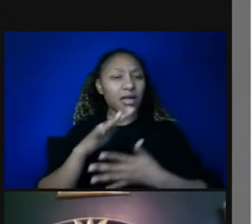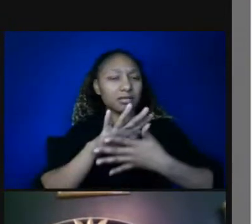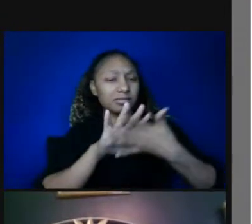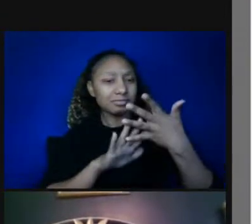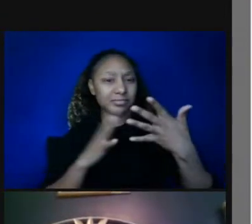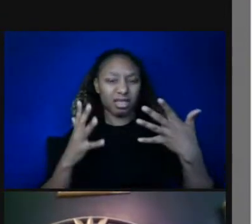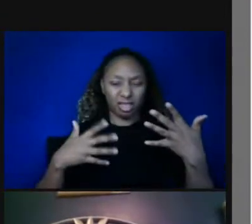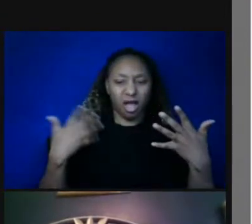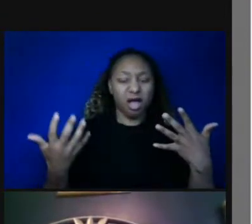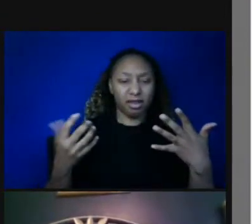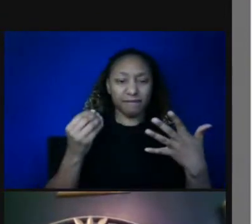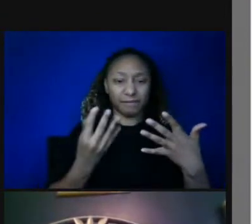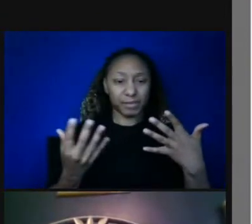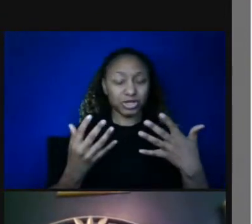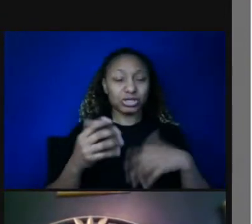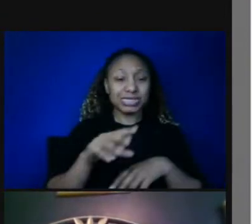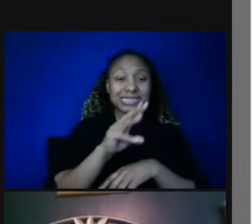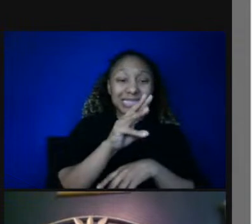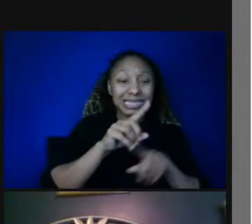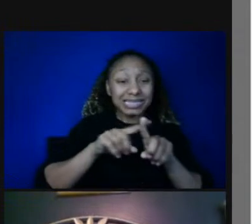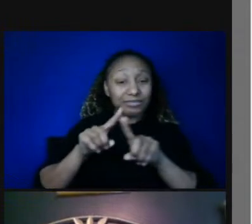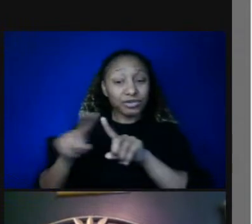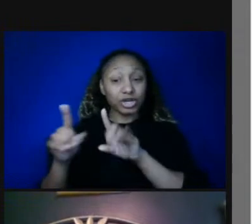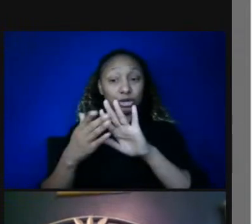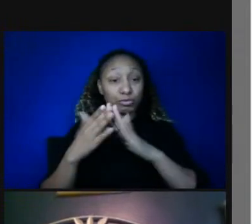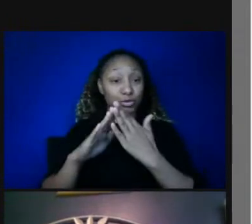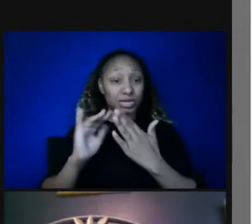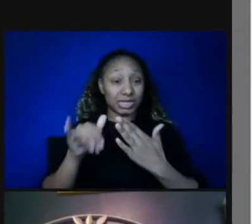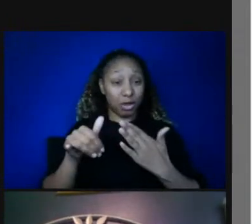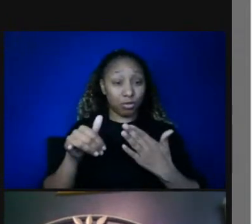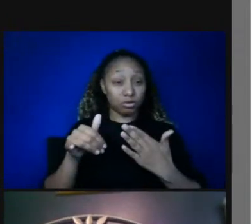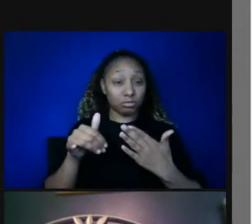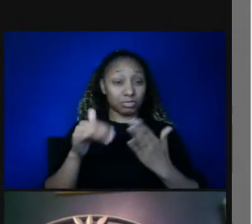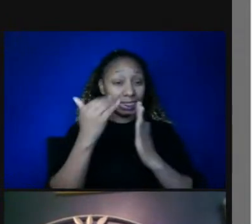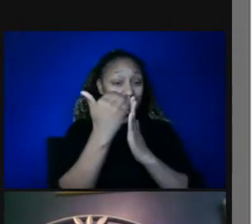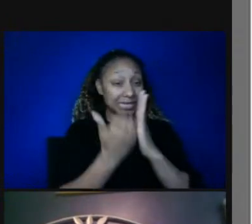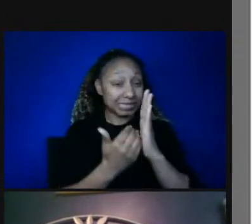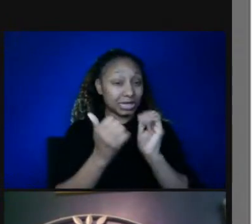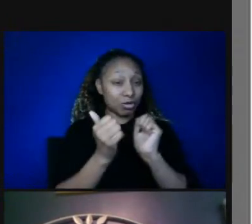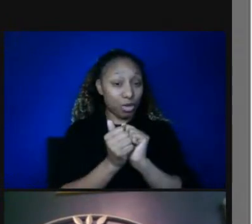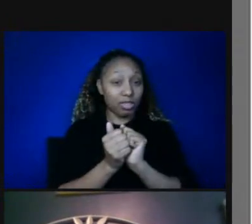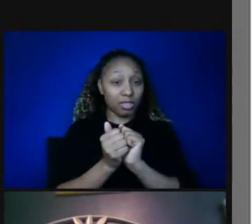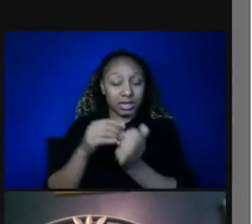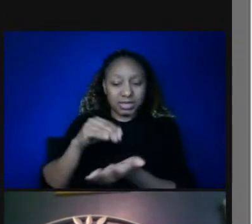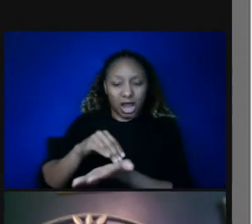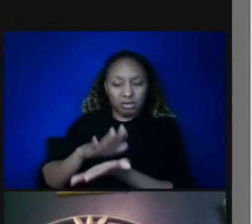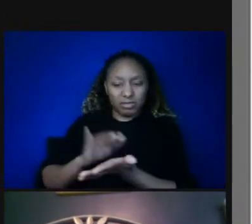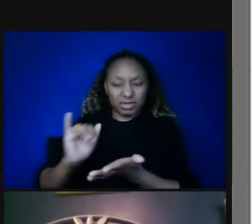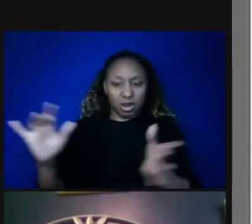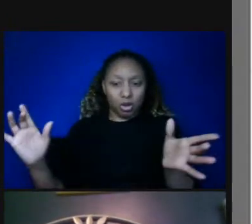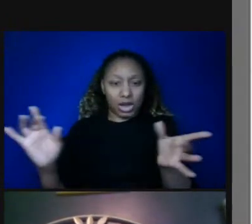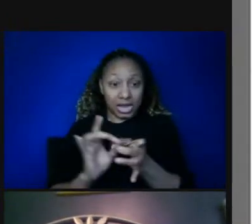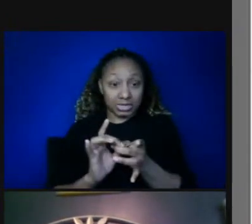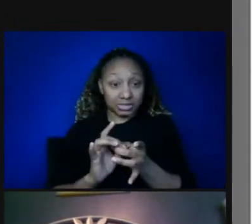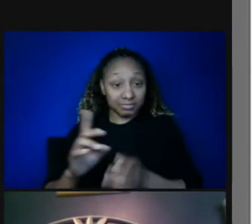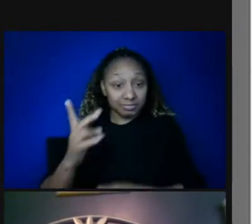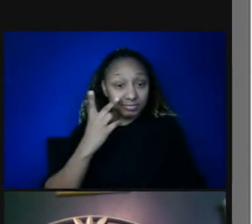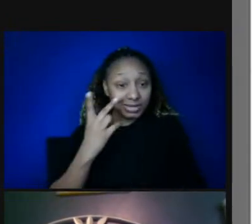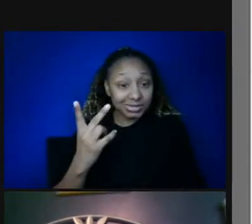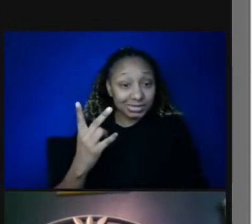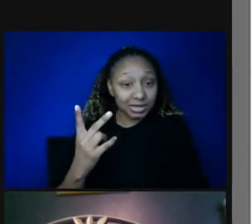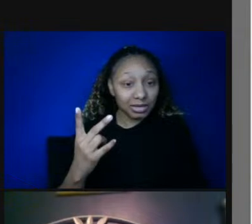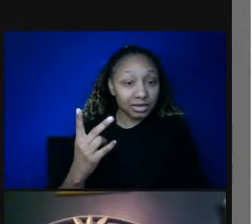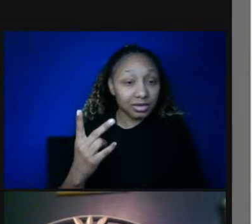about 6 different communities that are listed here with documents attributed to them. So let's just look at the Pocomoke, right? So